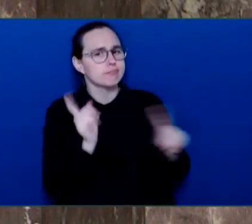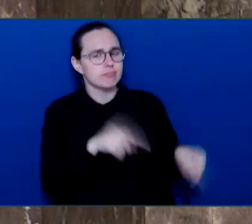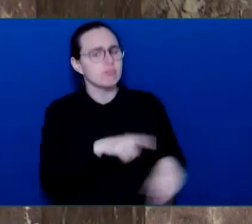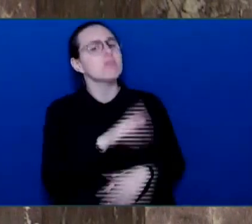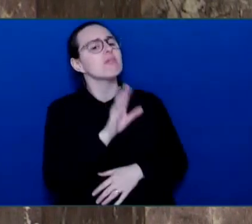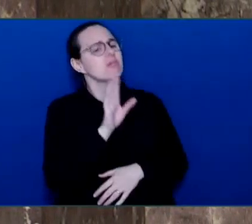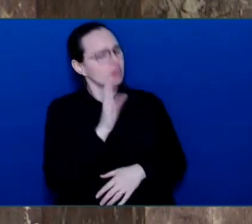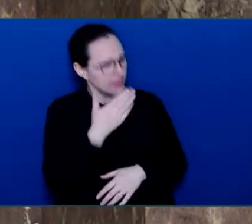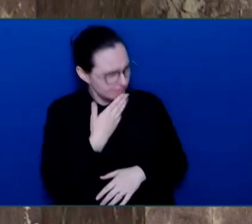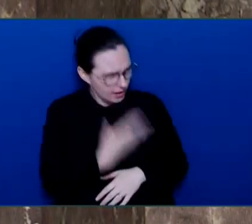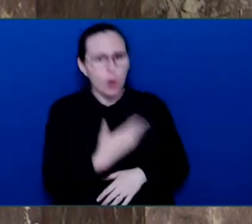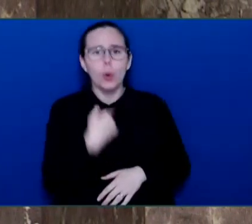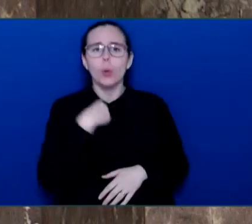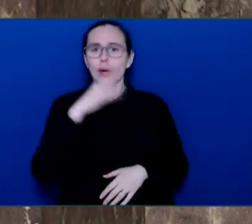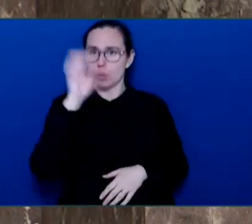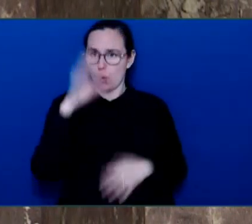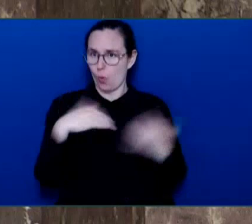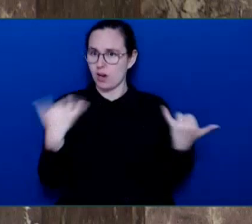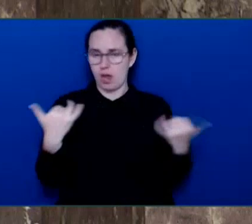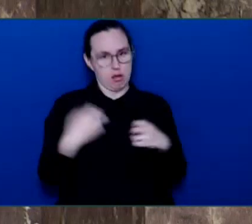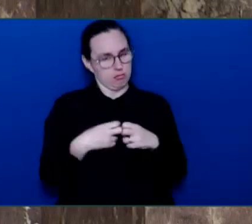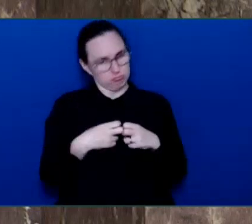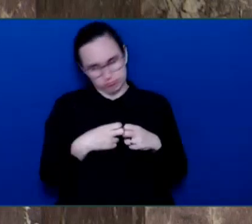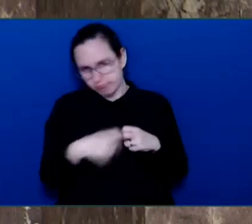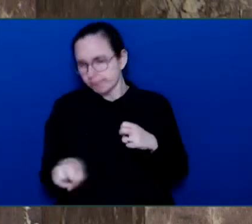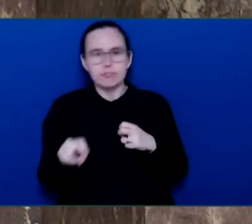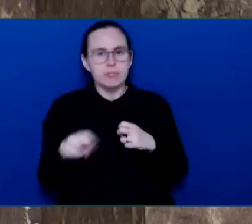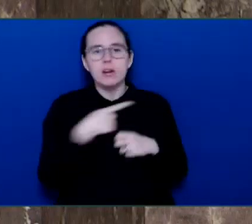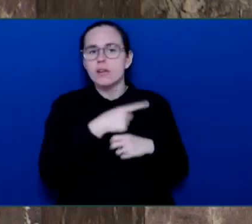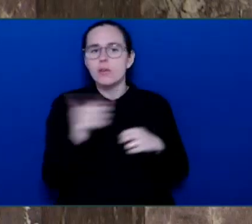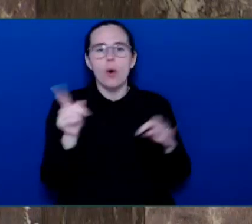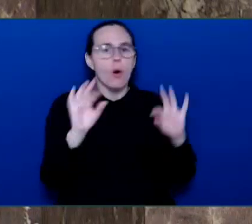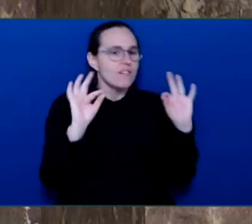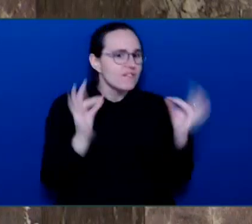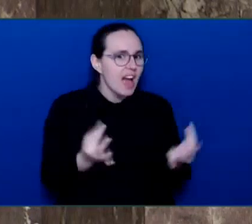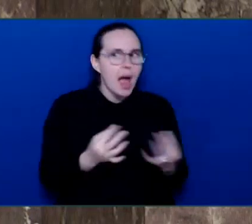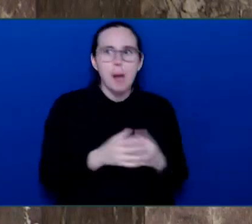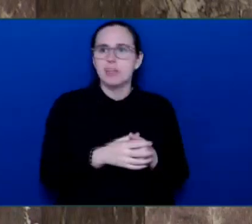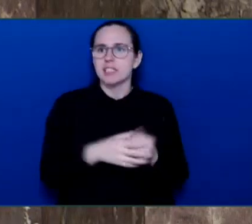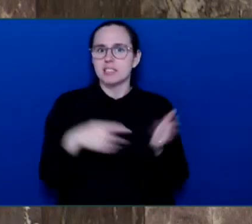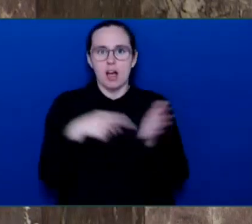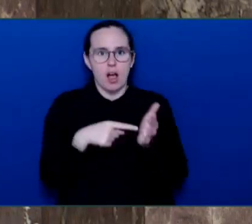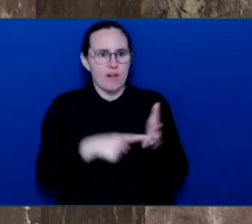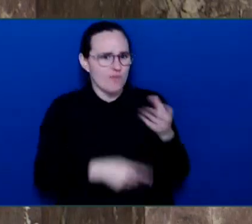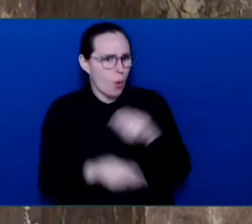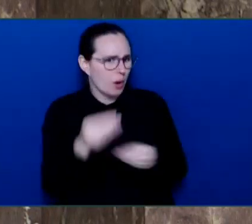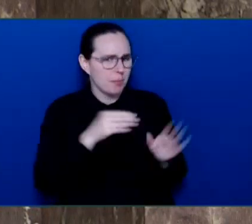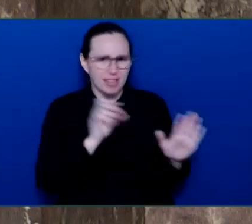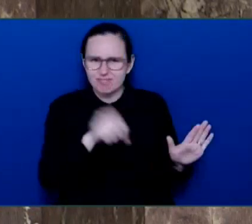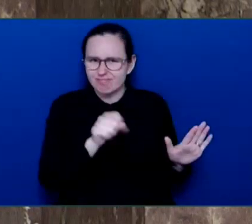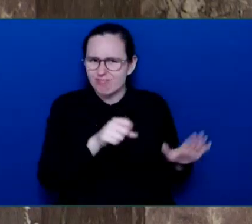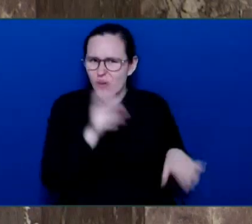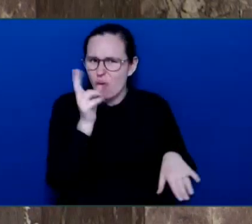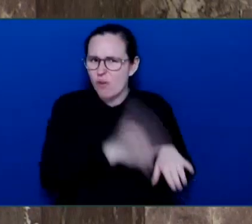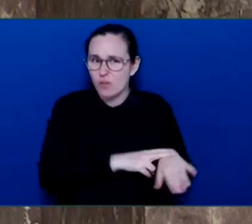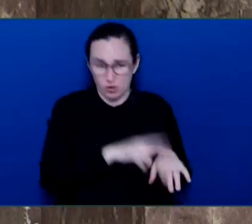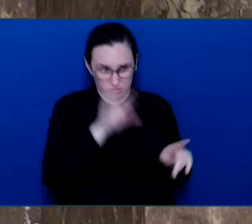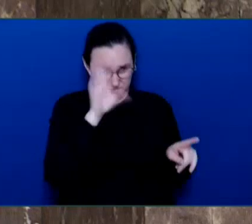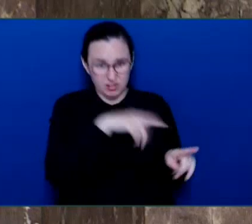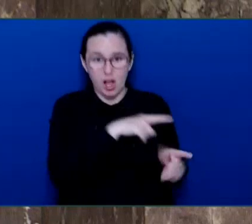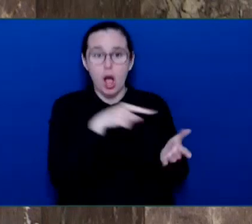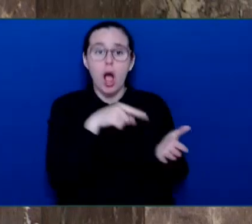the affordability crisis, and of course the member knows that it's often linked to housing. The fact that we have a